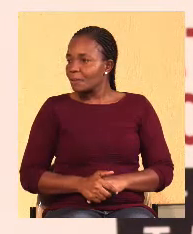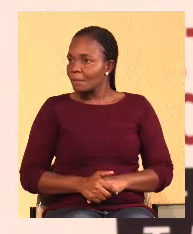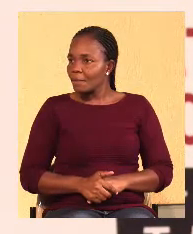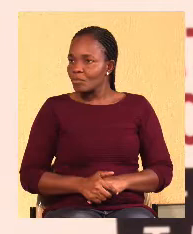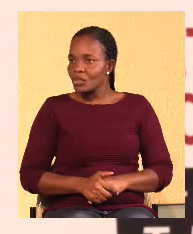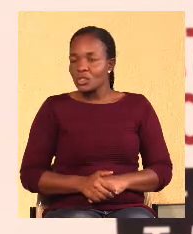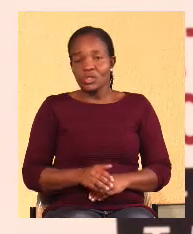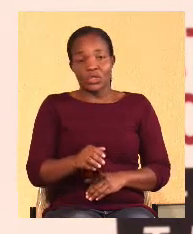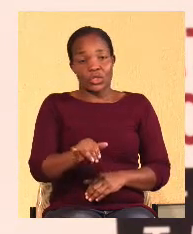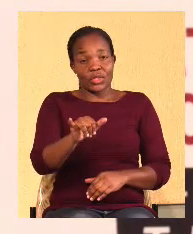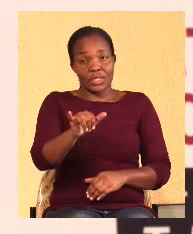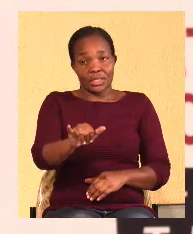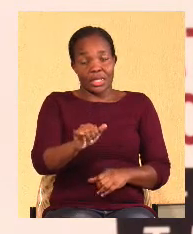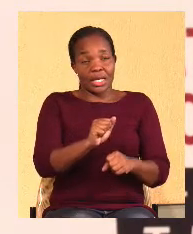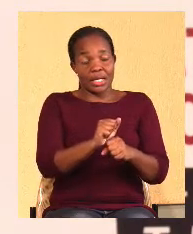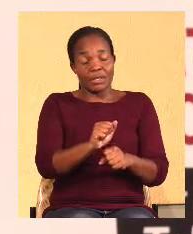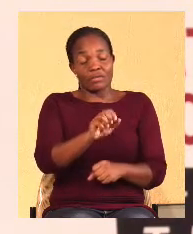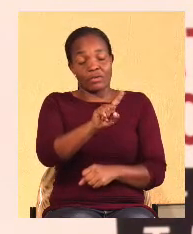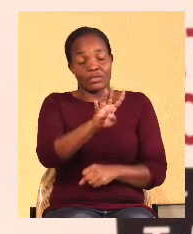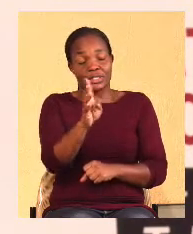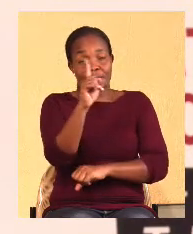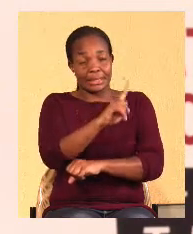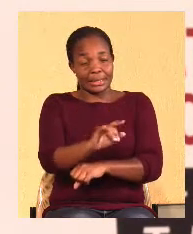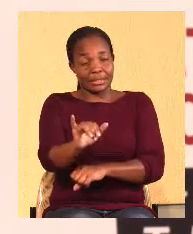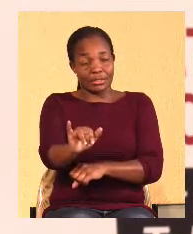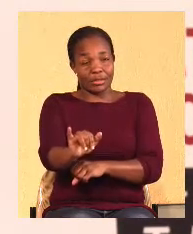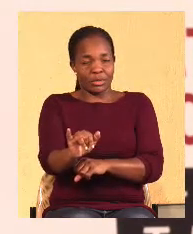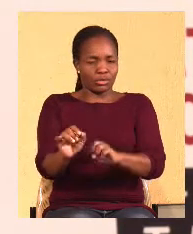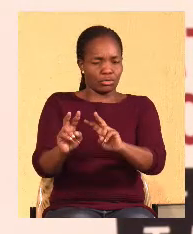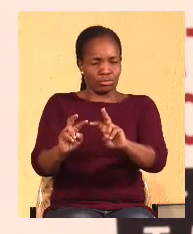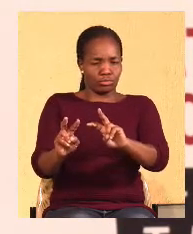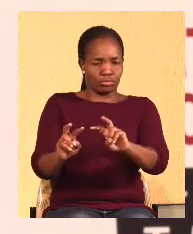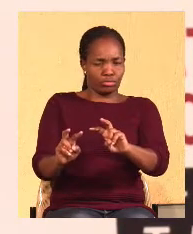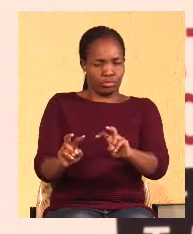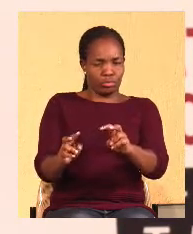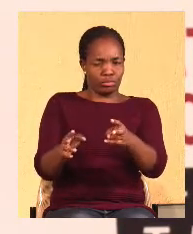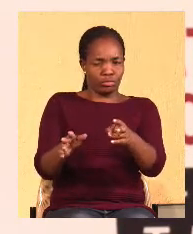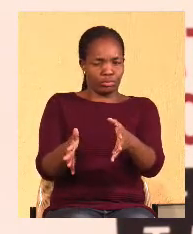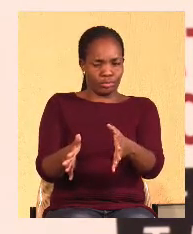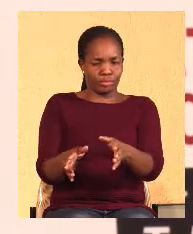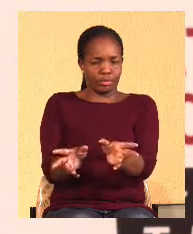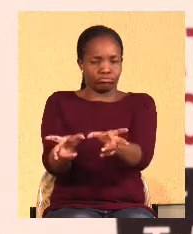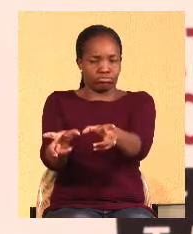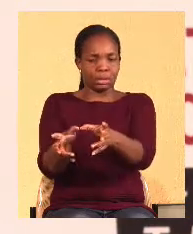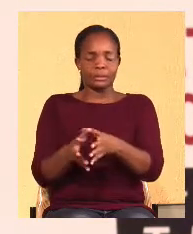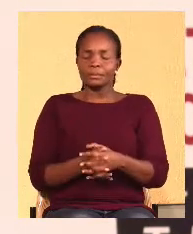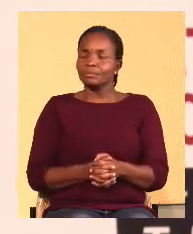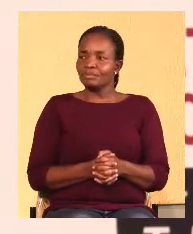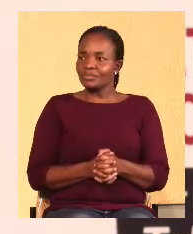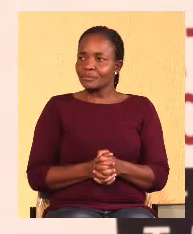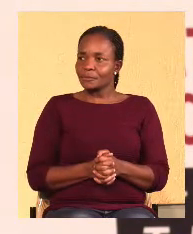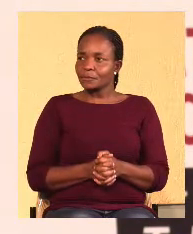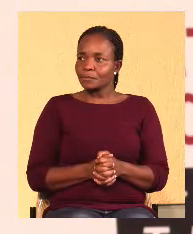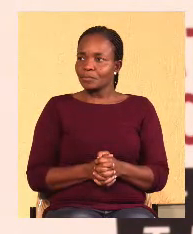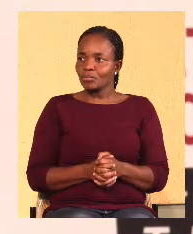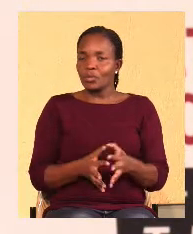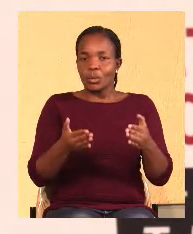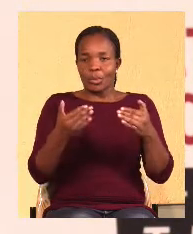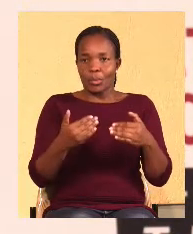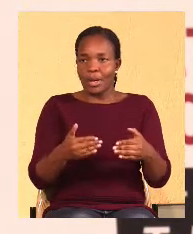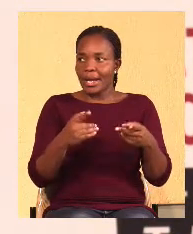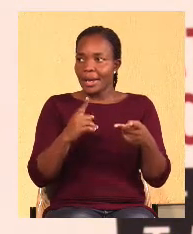incubation period of COVID, which is 14 days, that's why we monitor contacts for 14 days. Then we have the hotline,